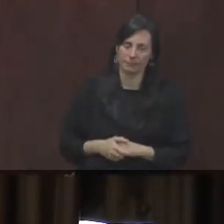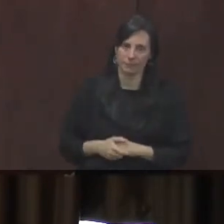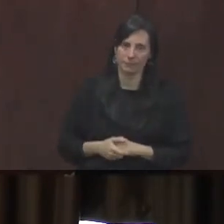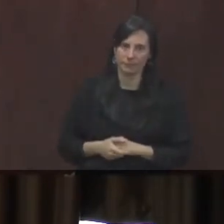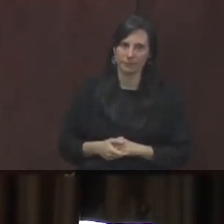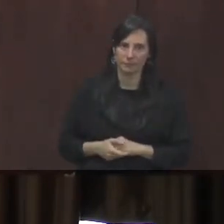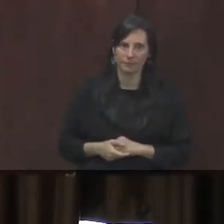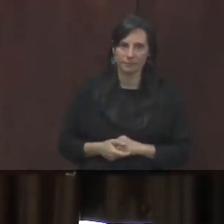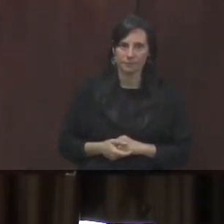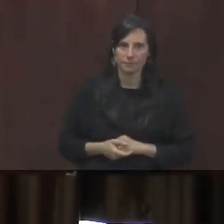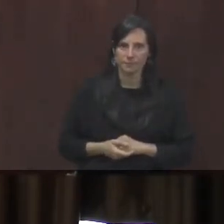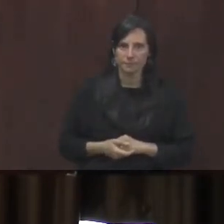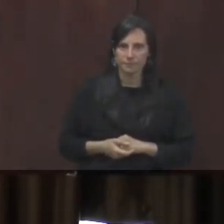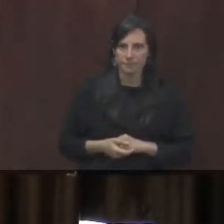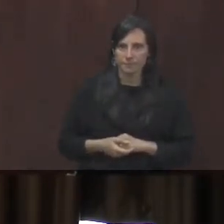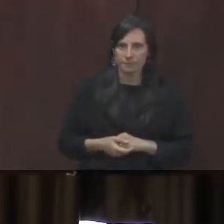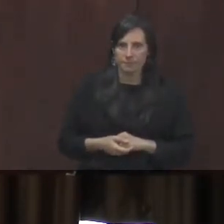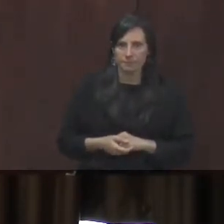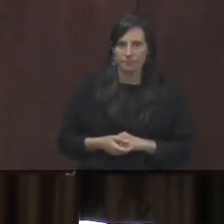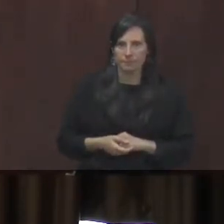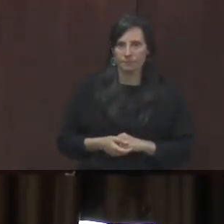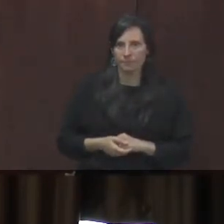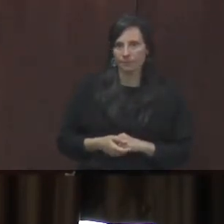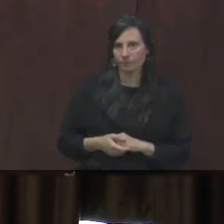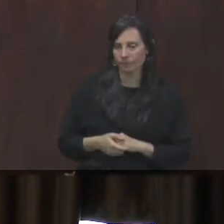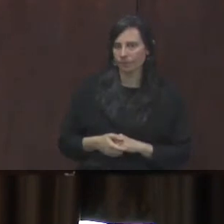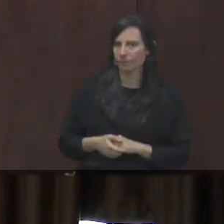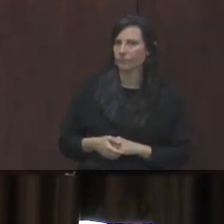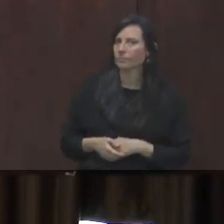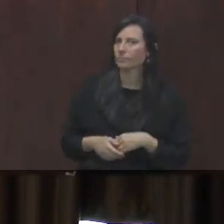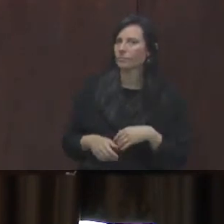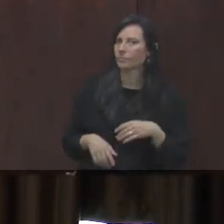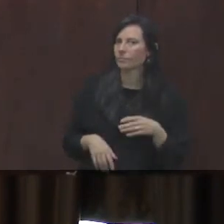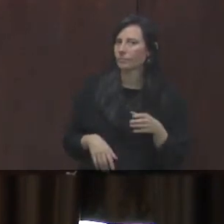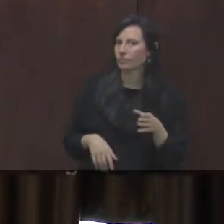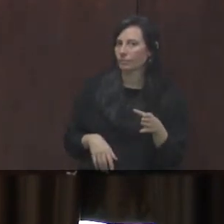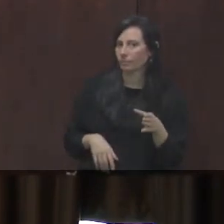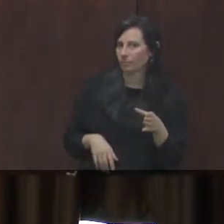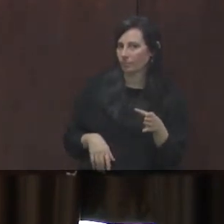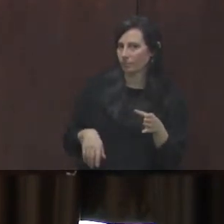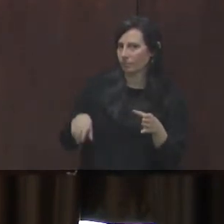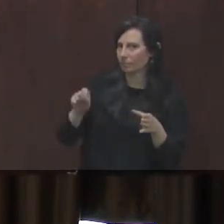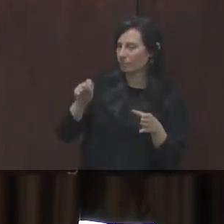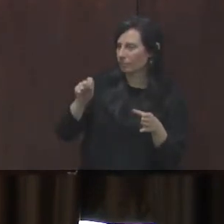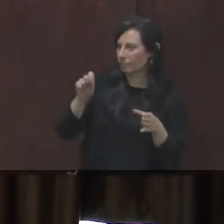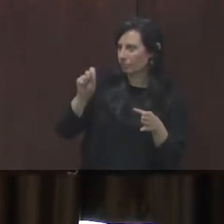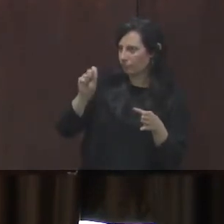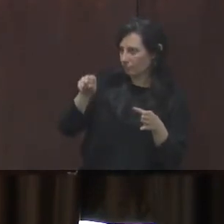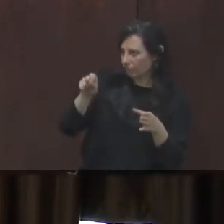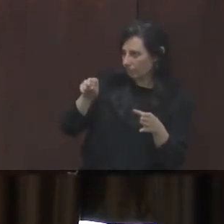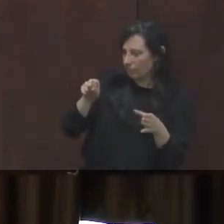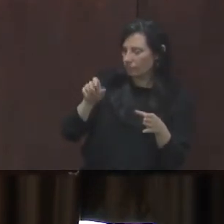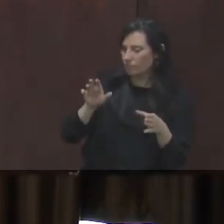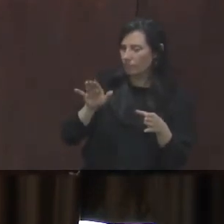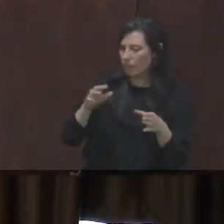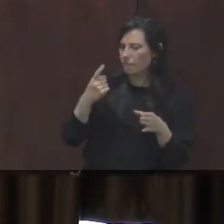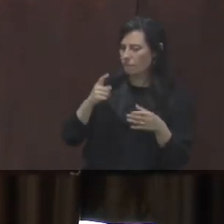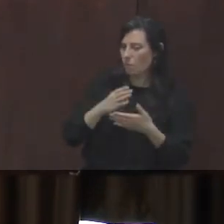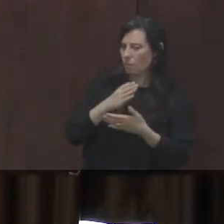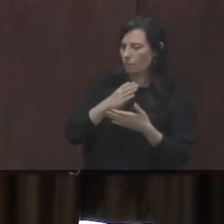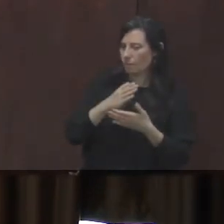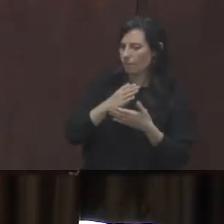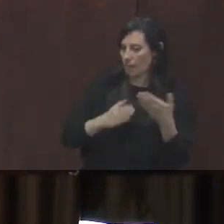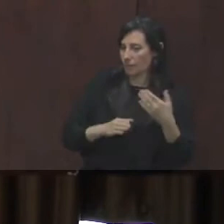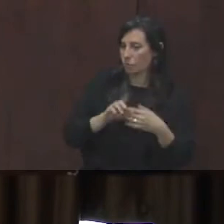guys. Fletcher? I just do want to take one moment to ask patients from the community. I know for phase 1B1, where we